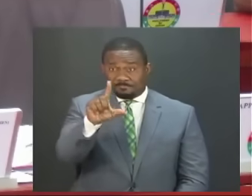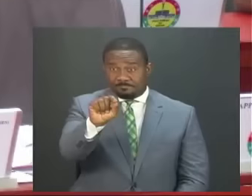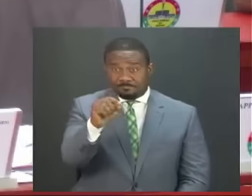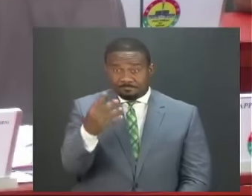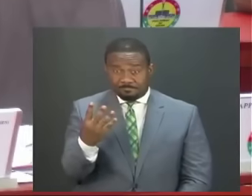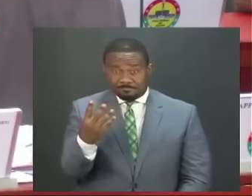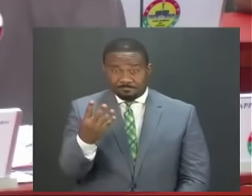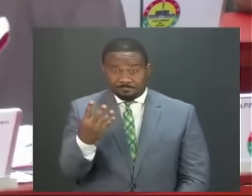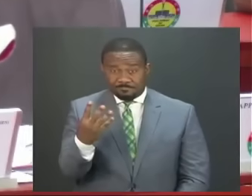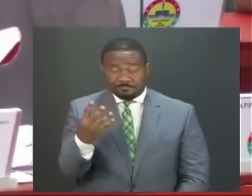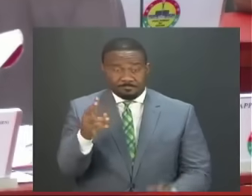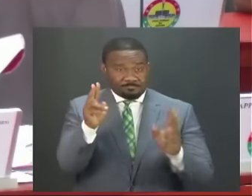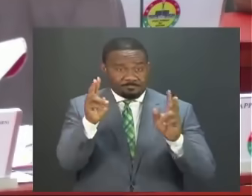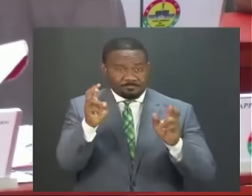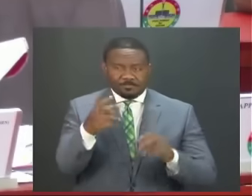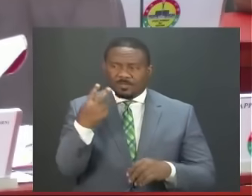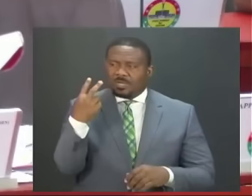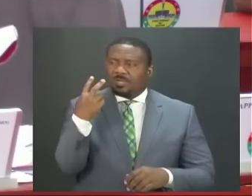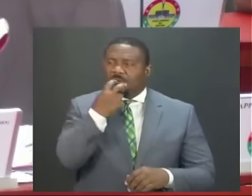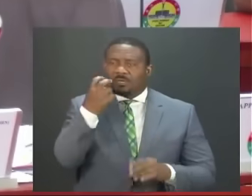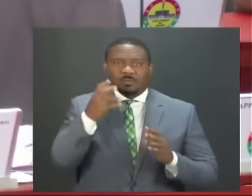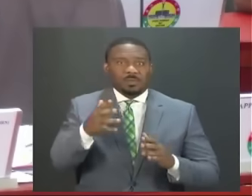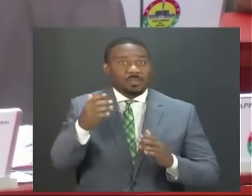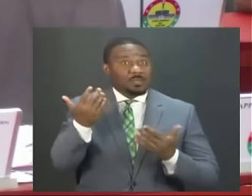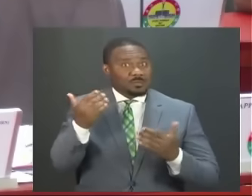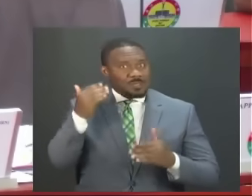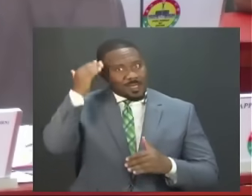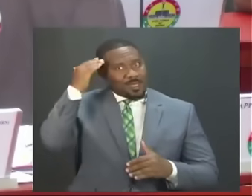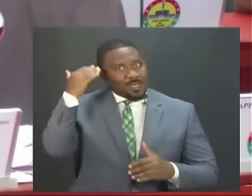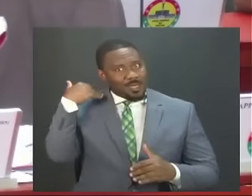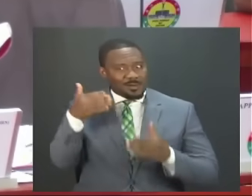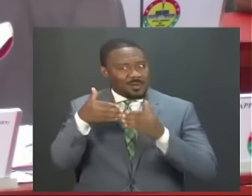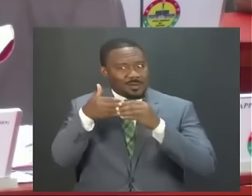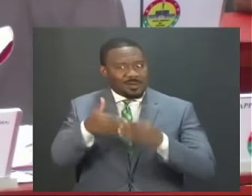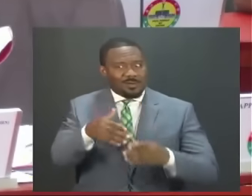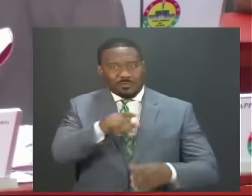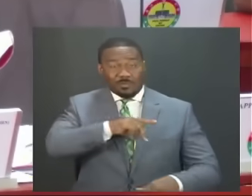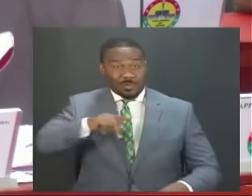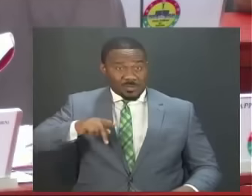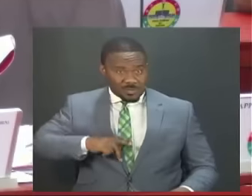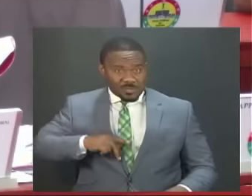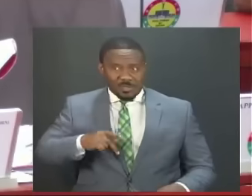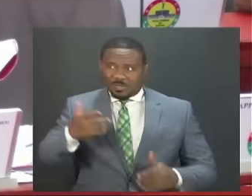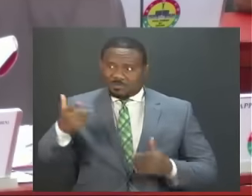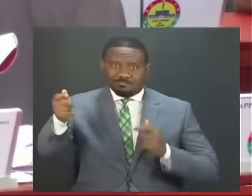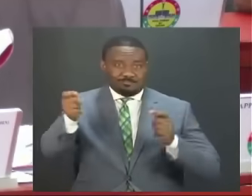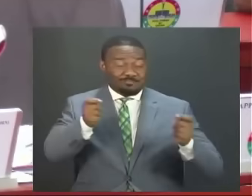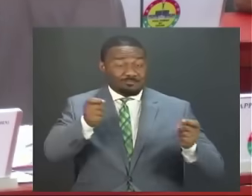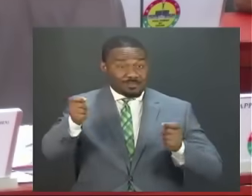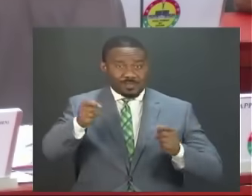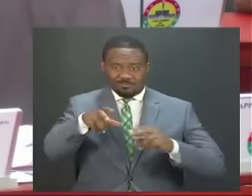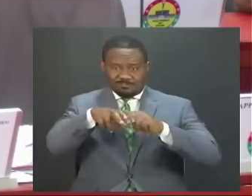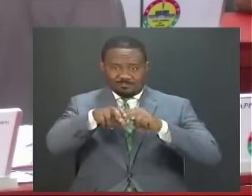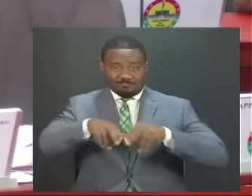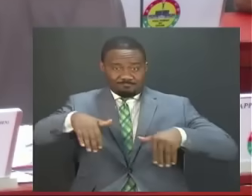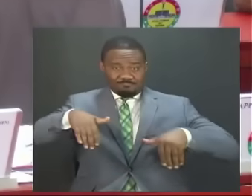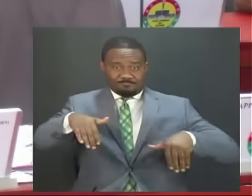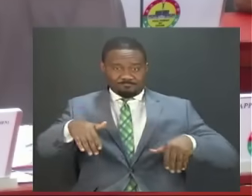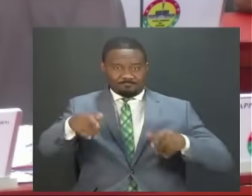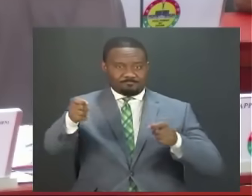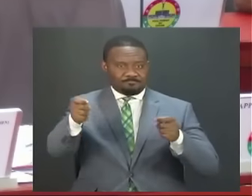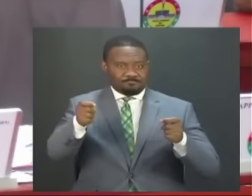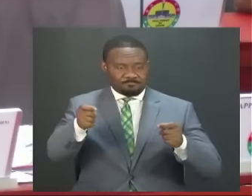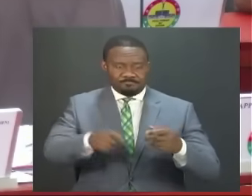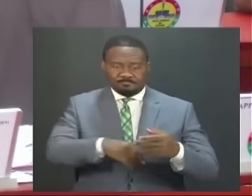provides the Speaker is the head of the institution of Parliament and presides over the sittings of Parliament.